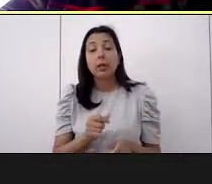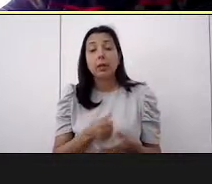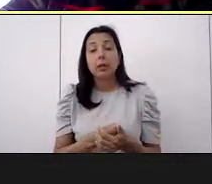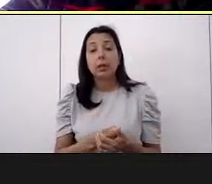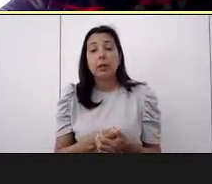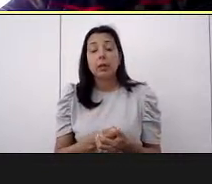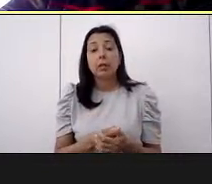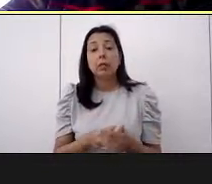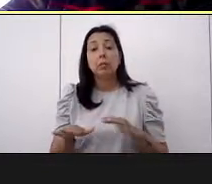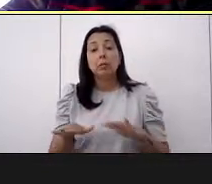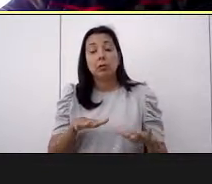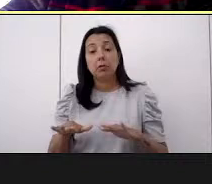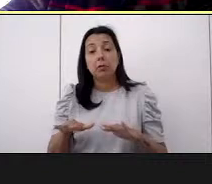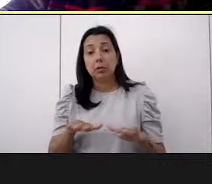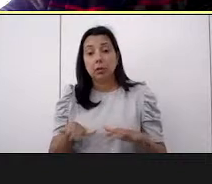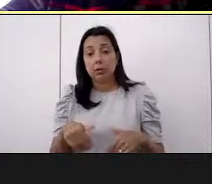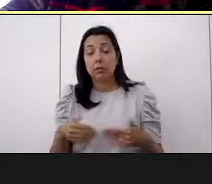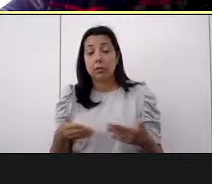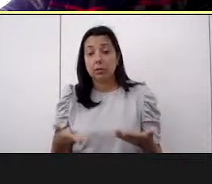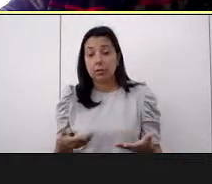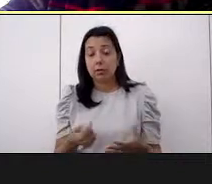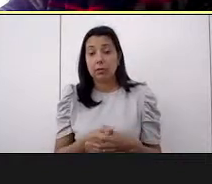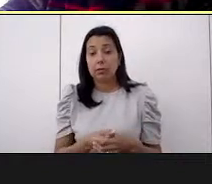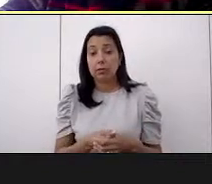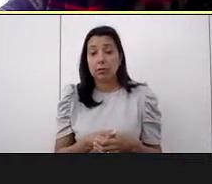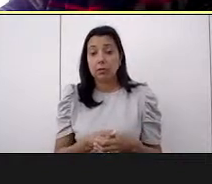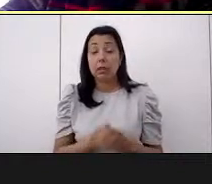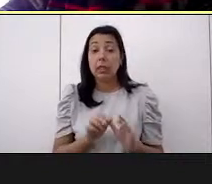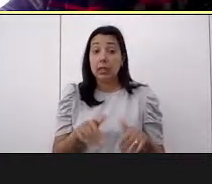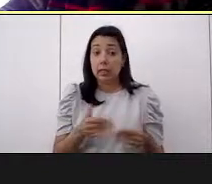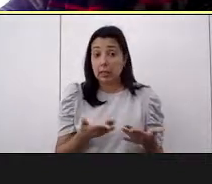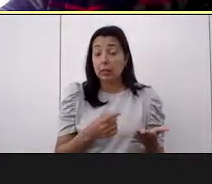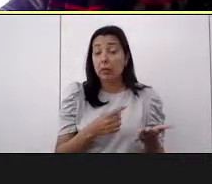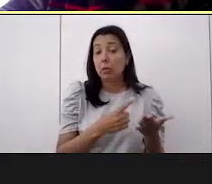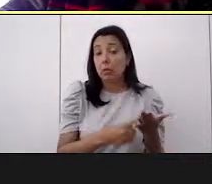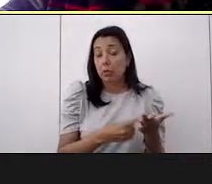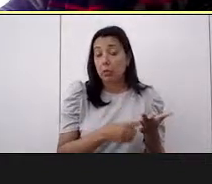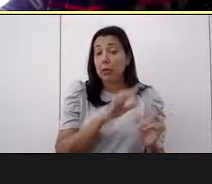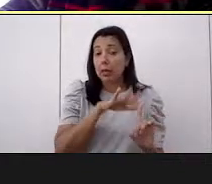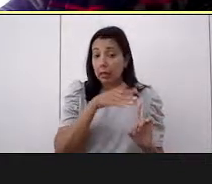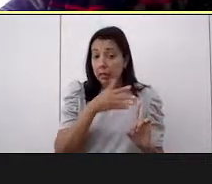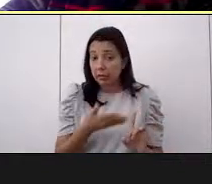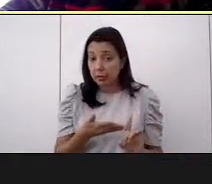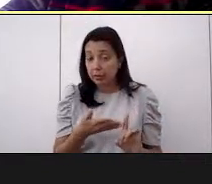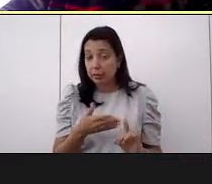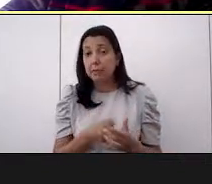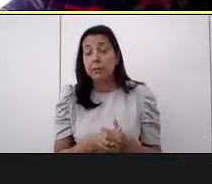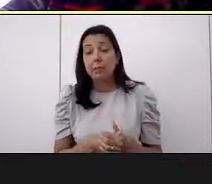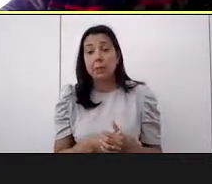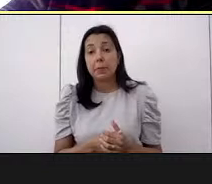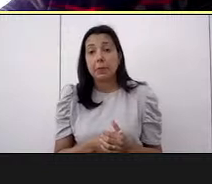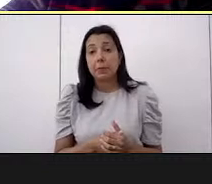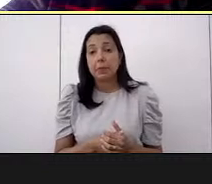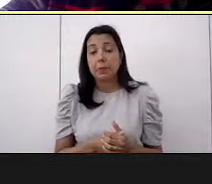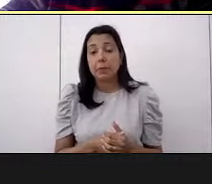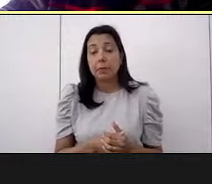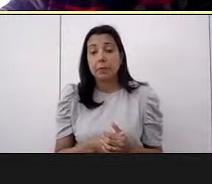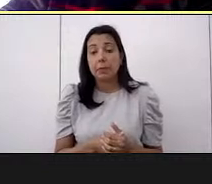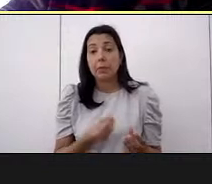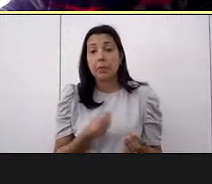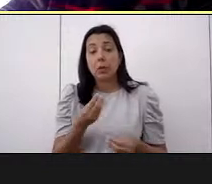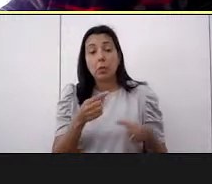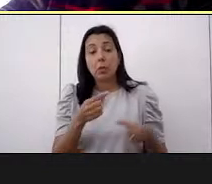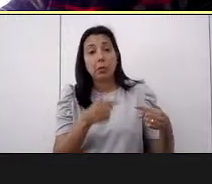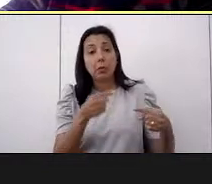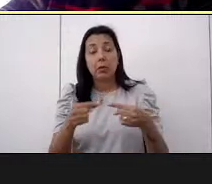Entrusting the judge with the task of specifying the legal framework of a public policy and of